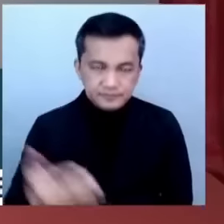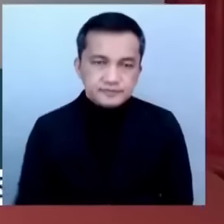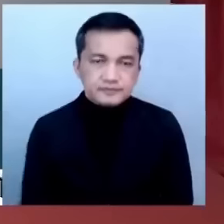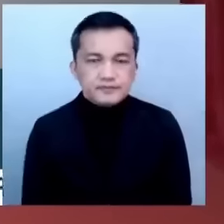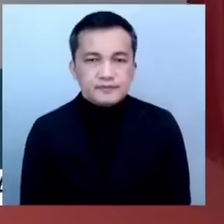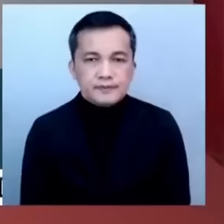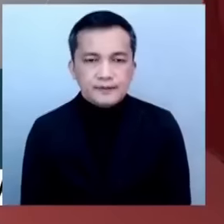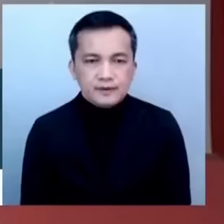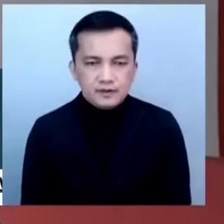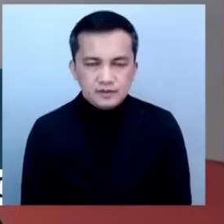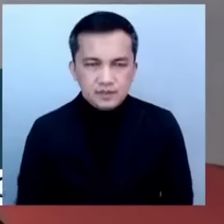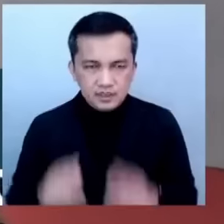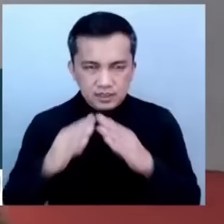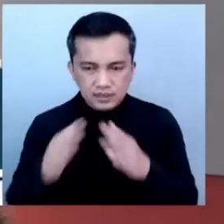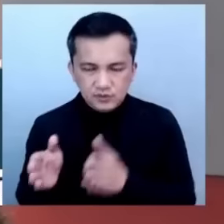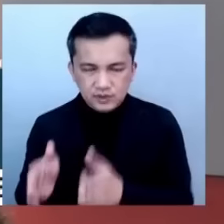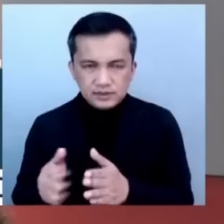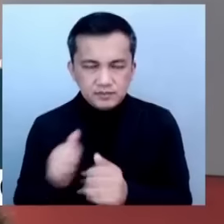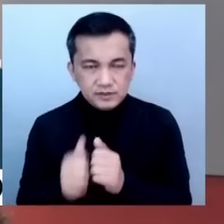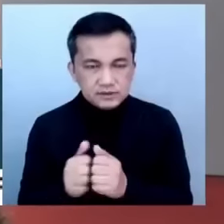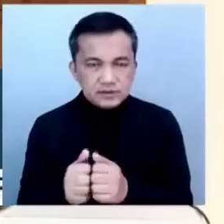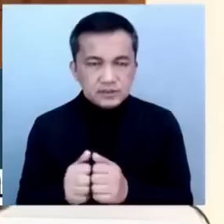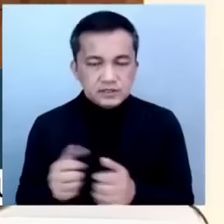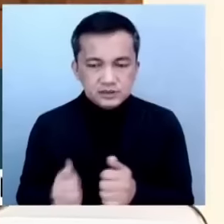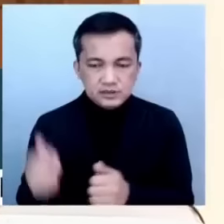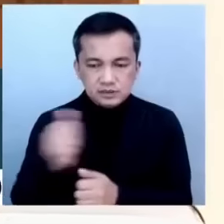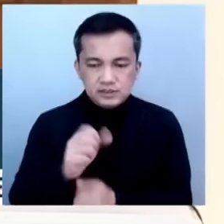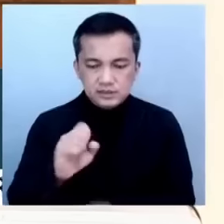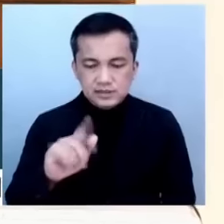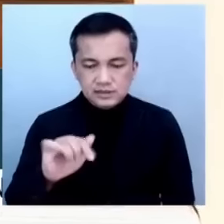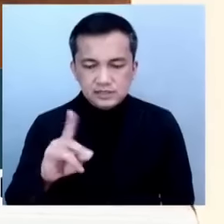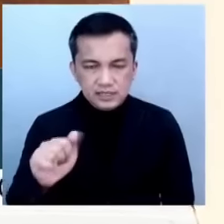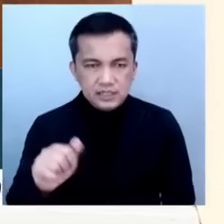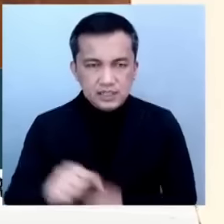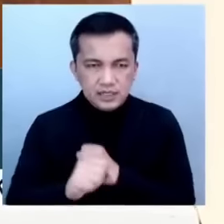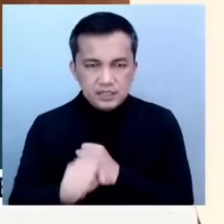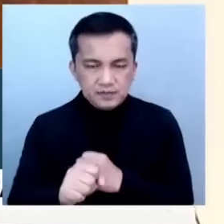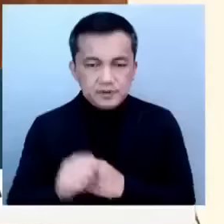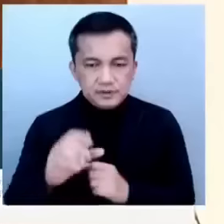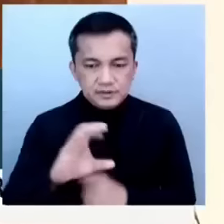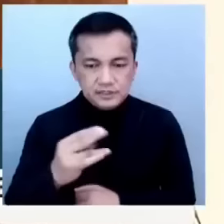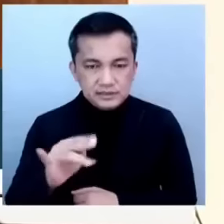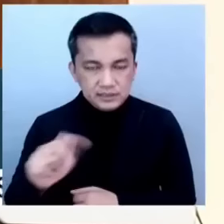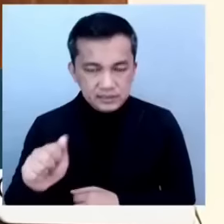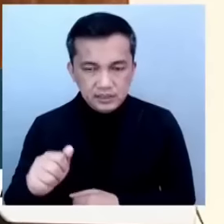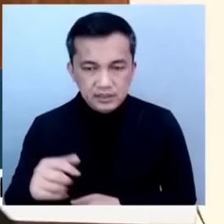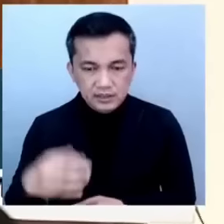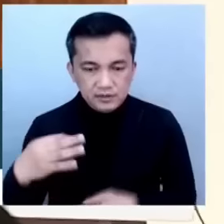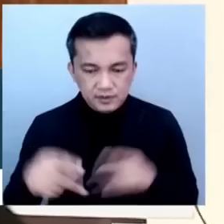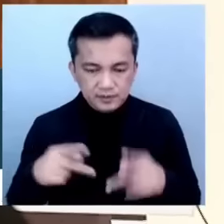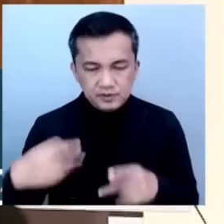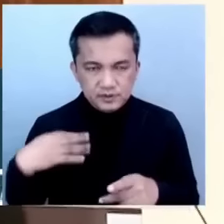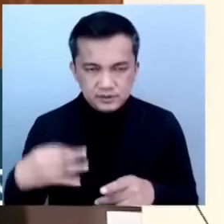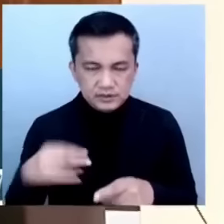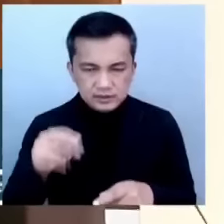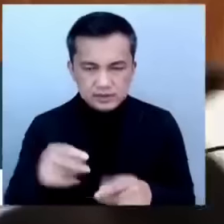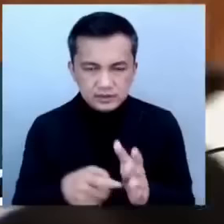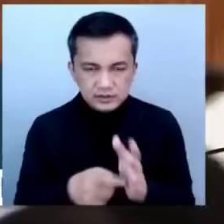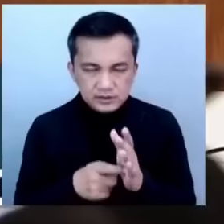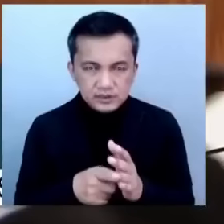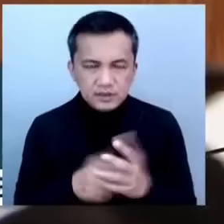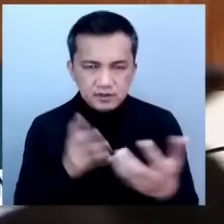House Ways and Means Committee Chair Joey Salceda, an advocate of charter change, believes the people's initiative to amend the charter will meet the required 12% of